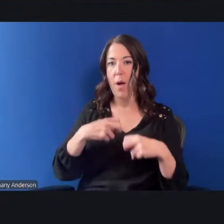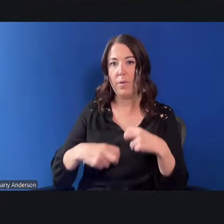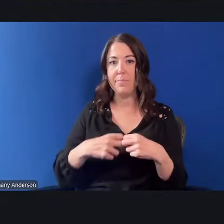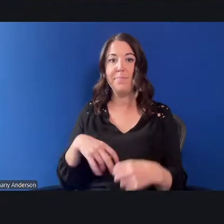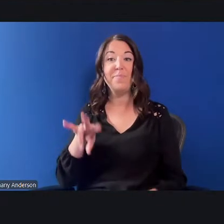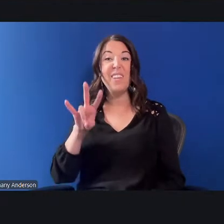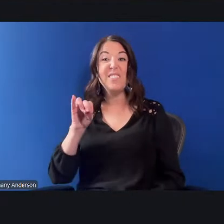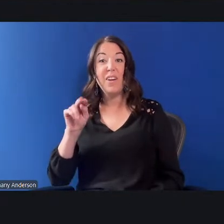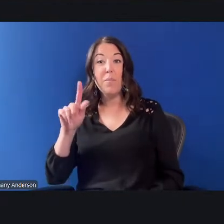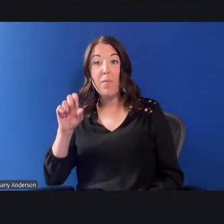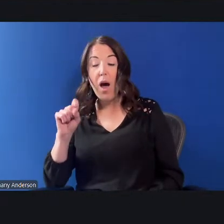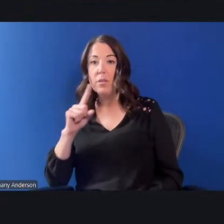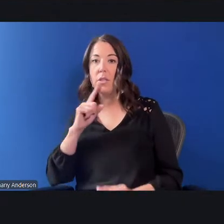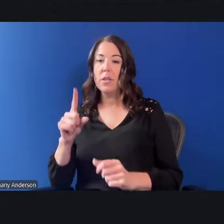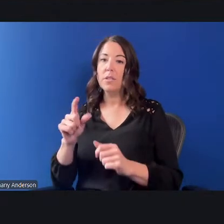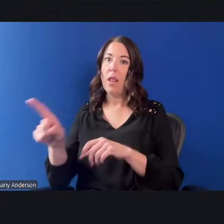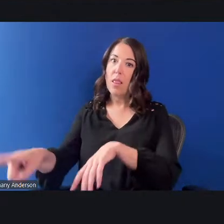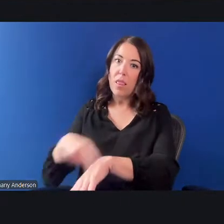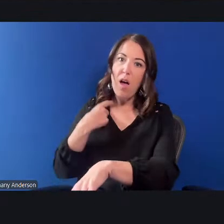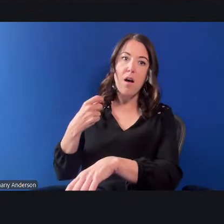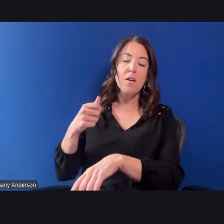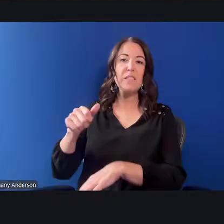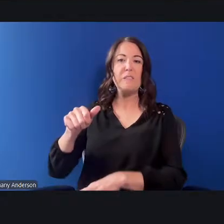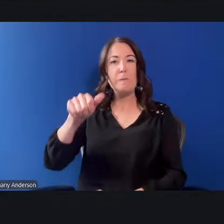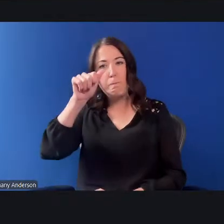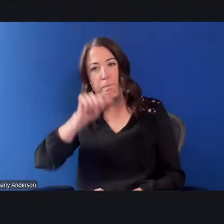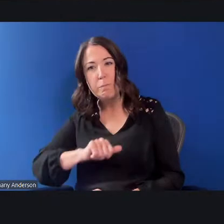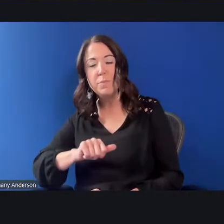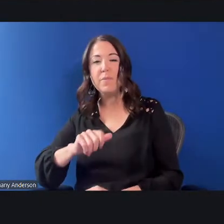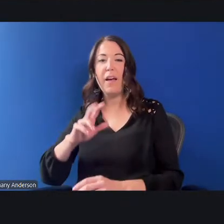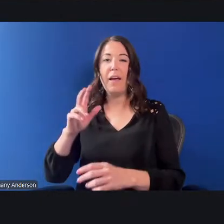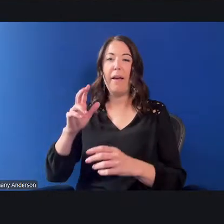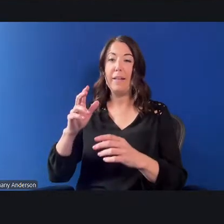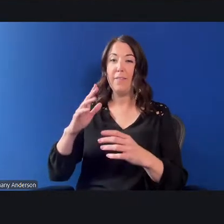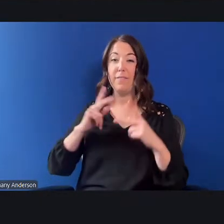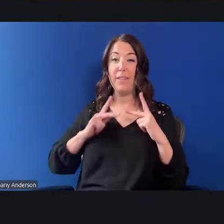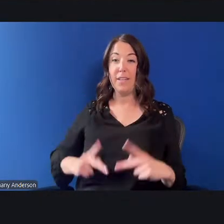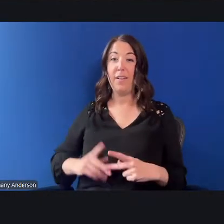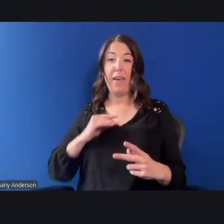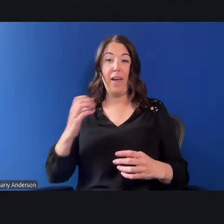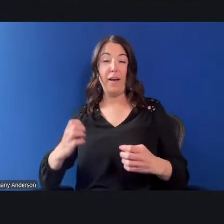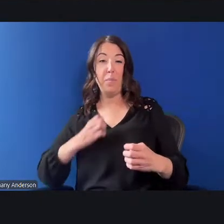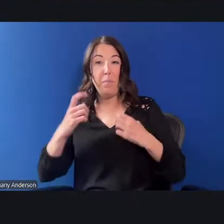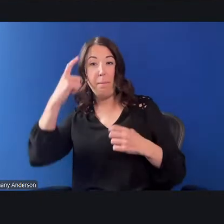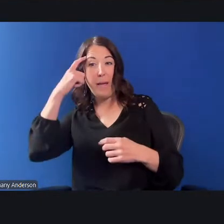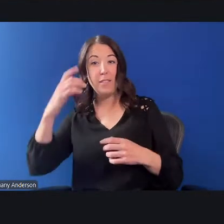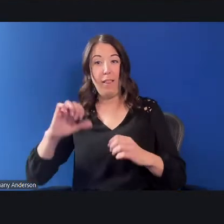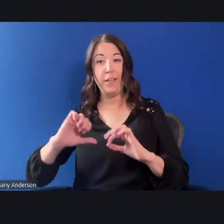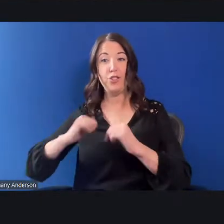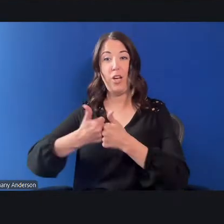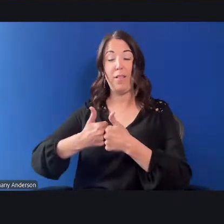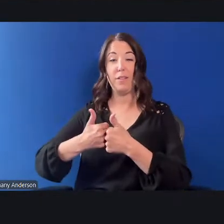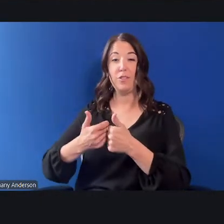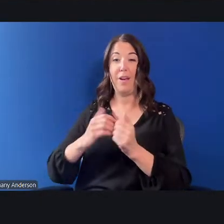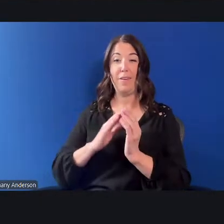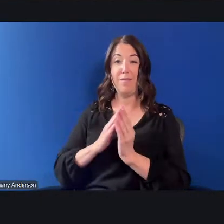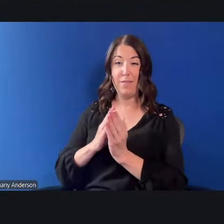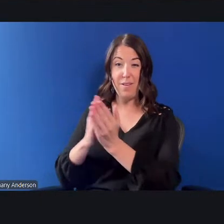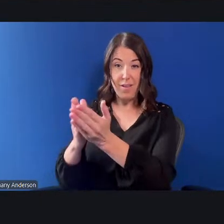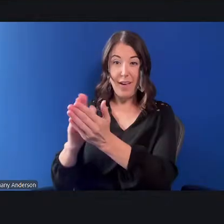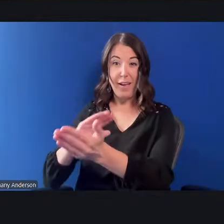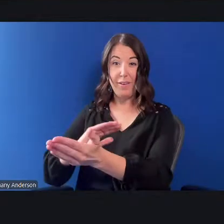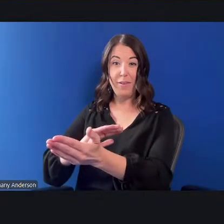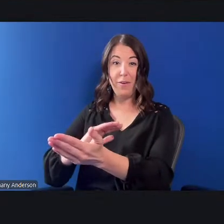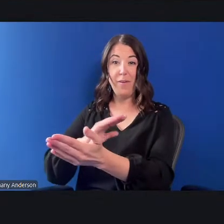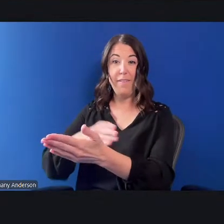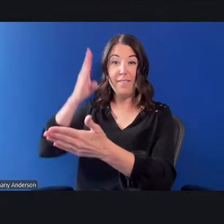grueling, and pushing to the end of the race is a physical, mental, and emotional challenge. When you finish something hard, there's a mind shift that permeates